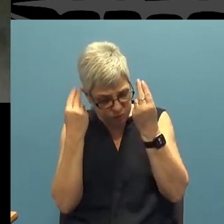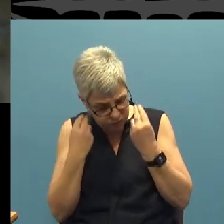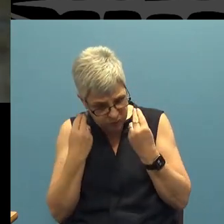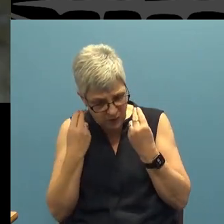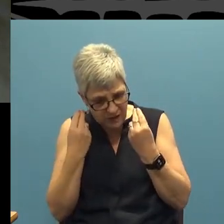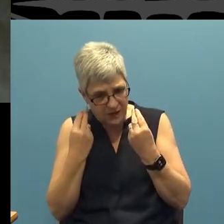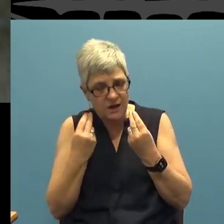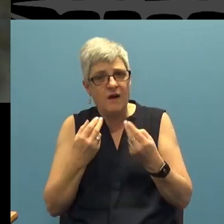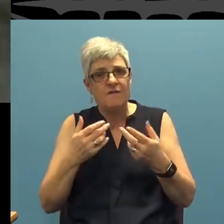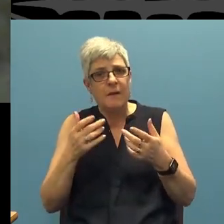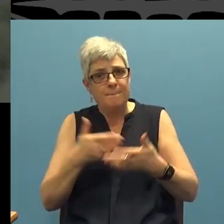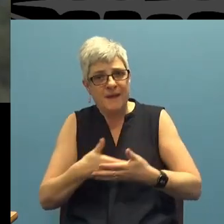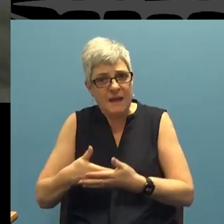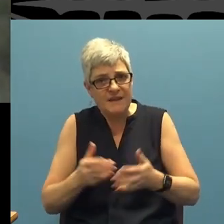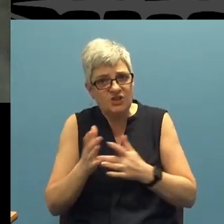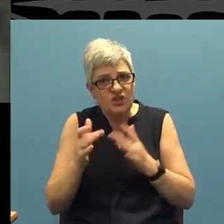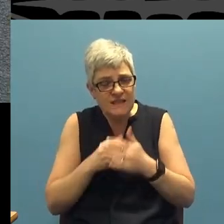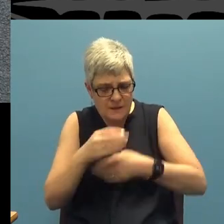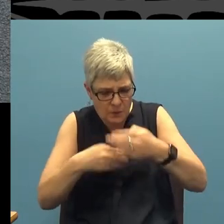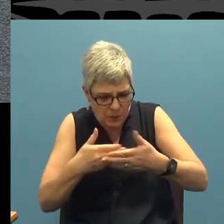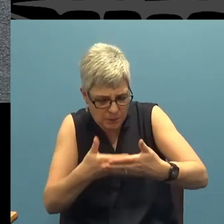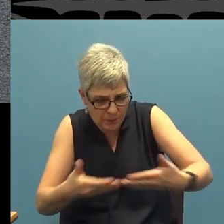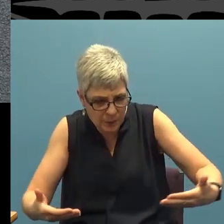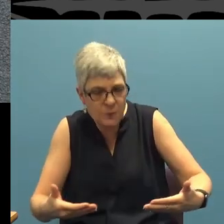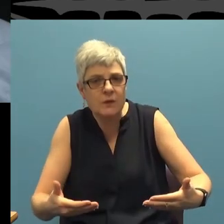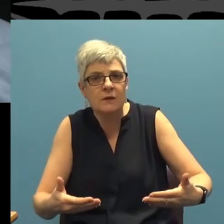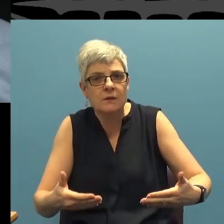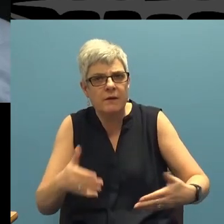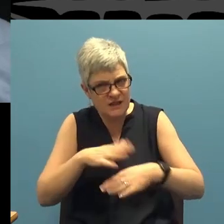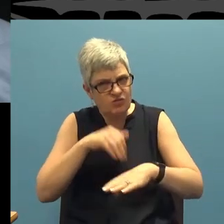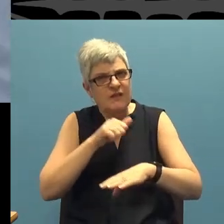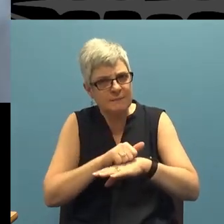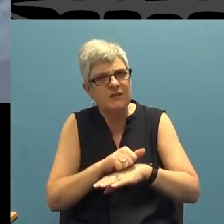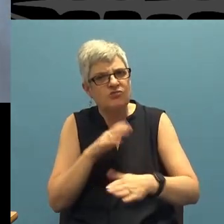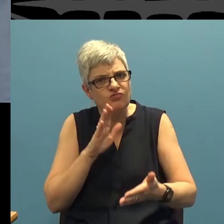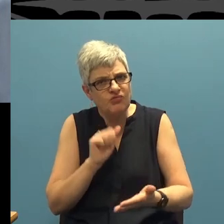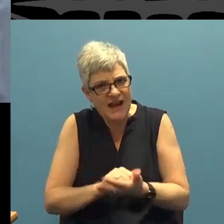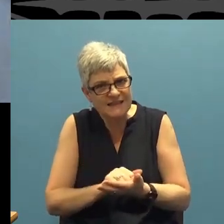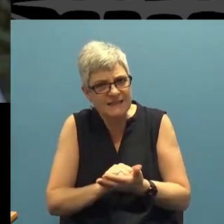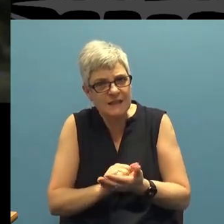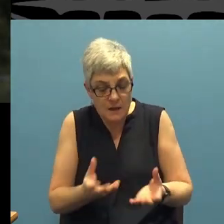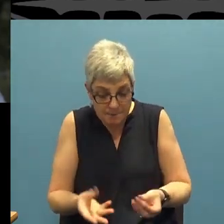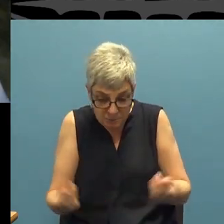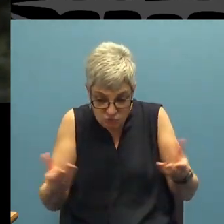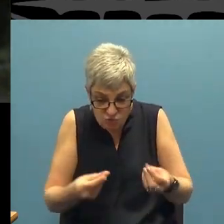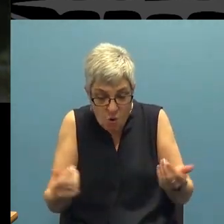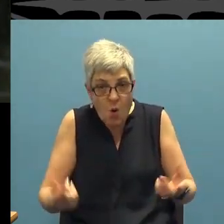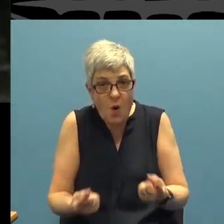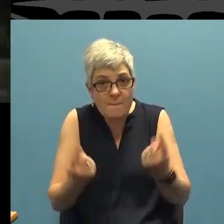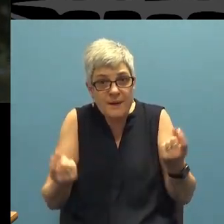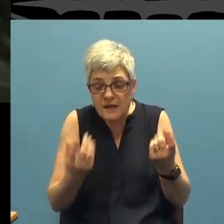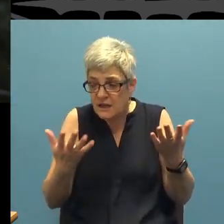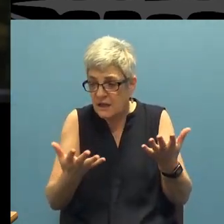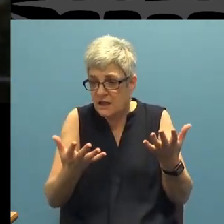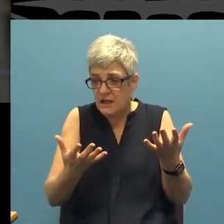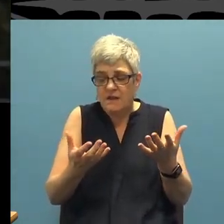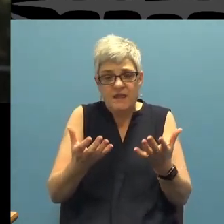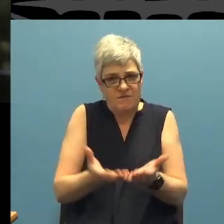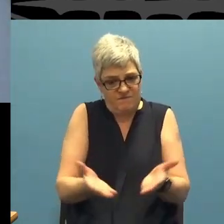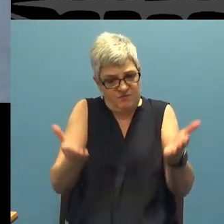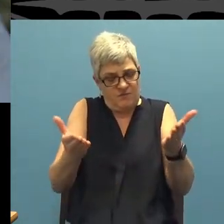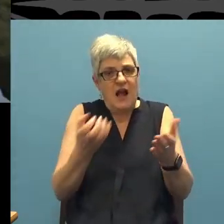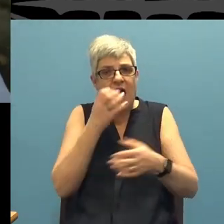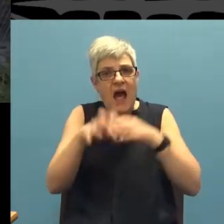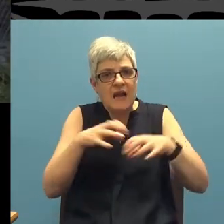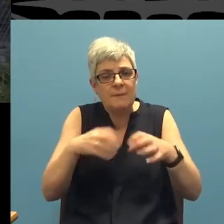sight of little baby Jesus tucked in tight. That's Christmas, right? Propped up with straw and reeds and a tray of animal feed